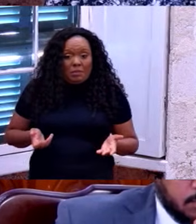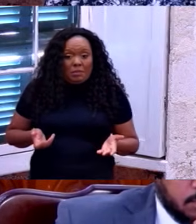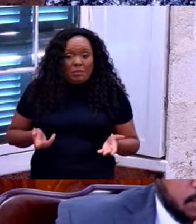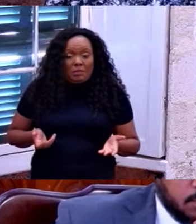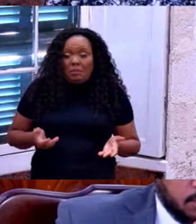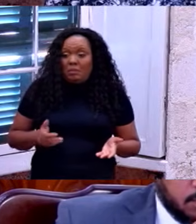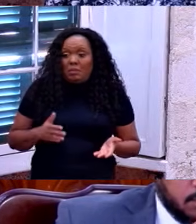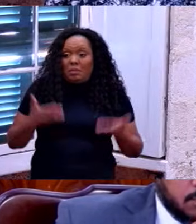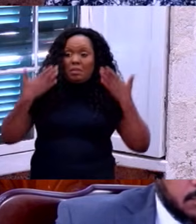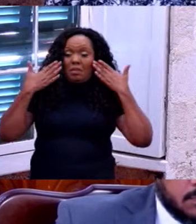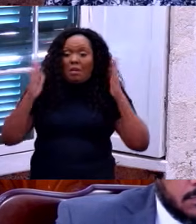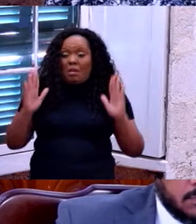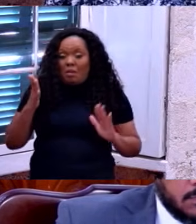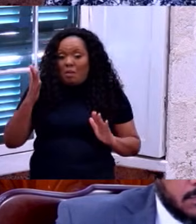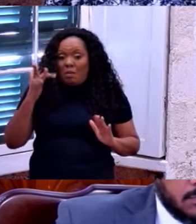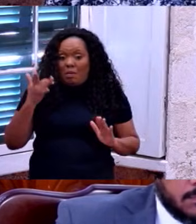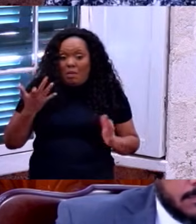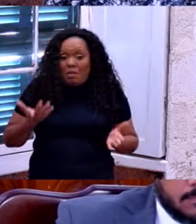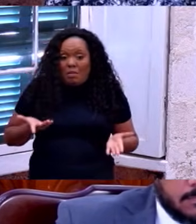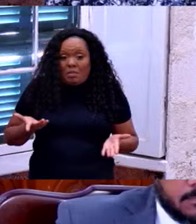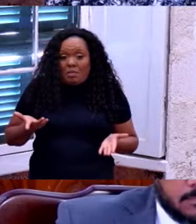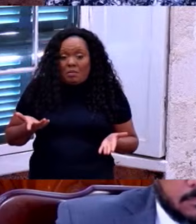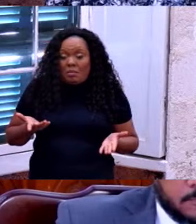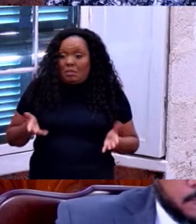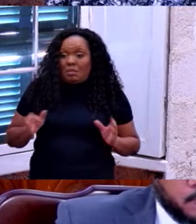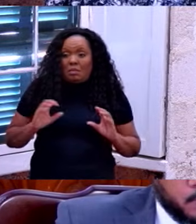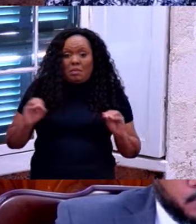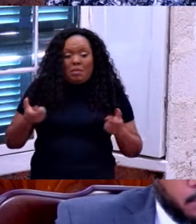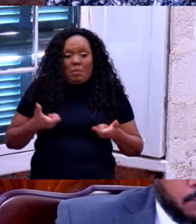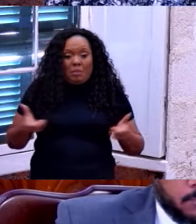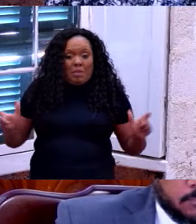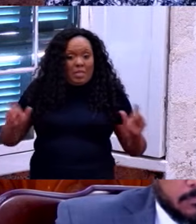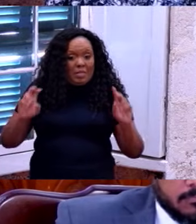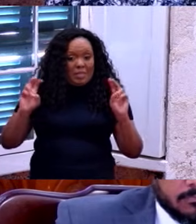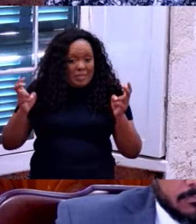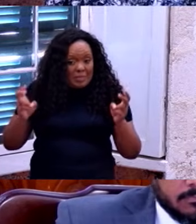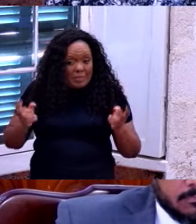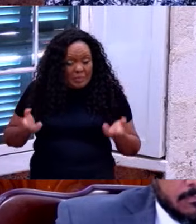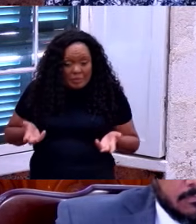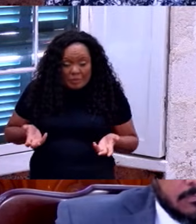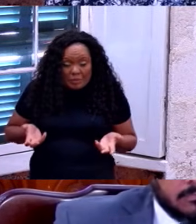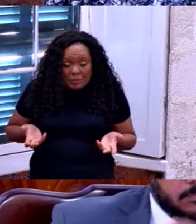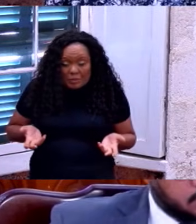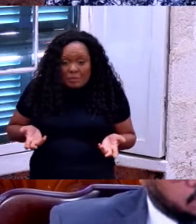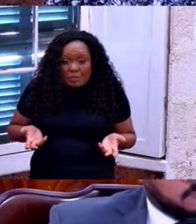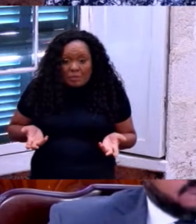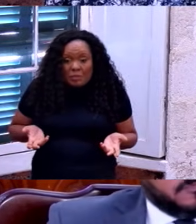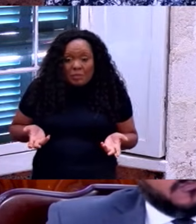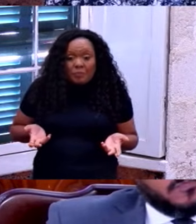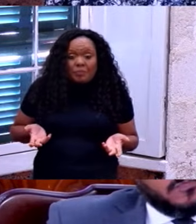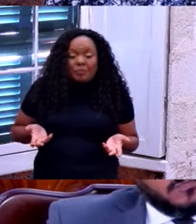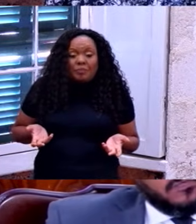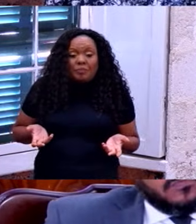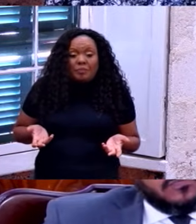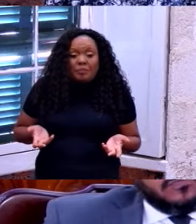why. Nothing is earth-shattering. And sir, I just would like it to be that